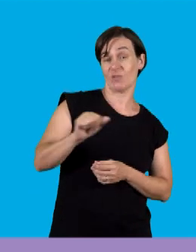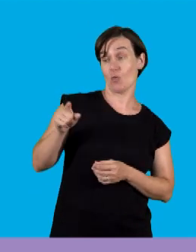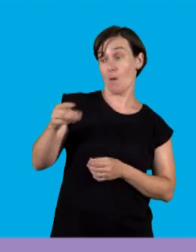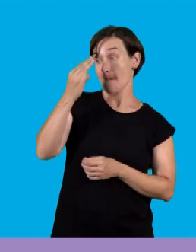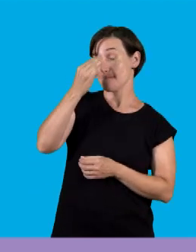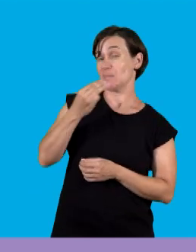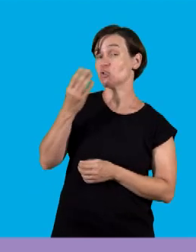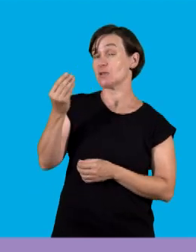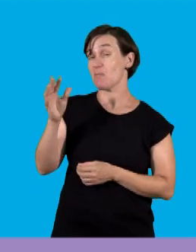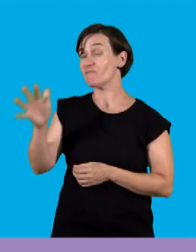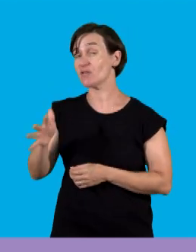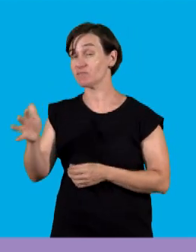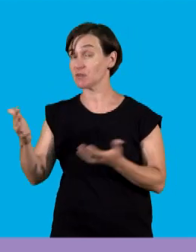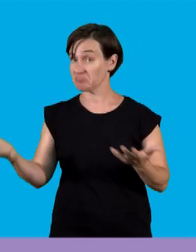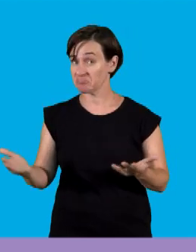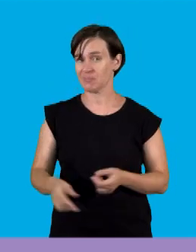the 15th term?